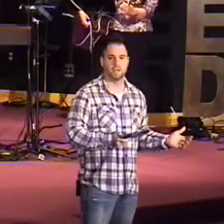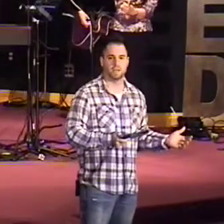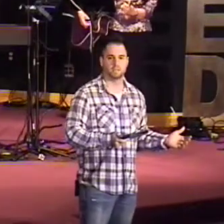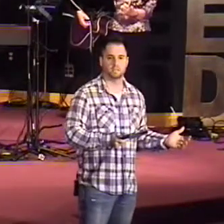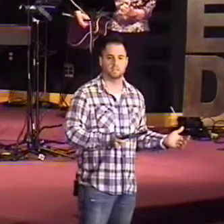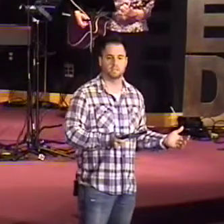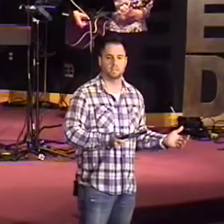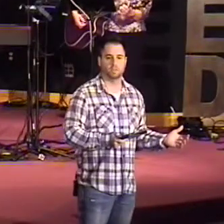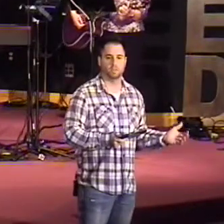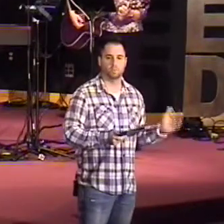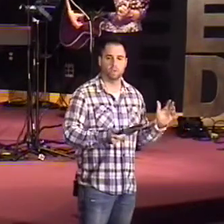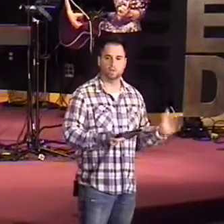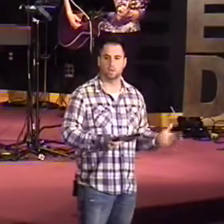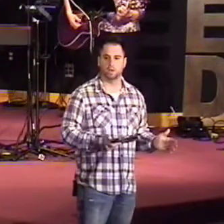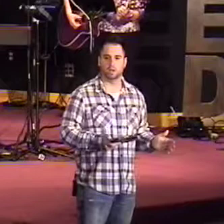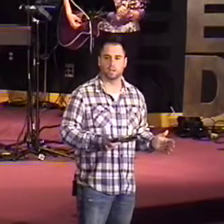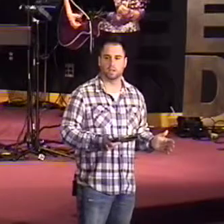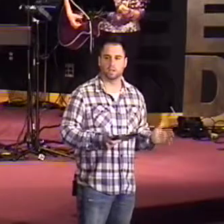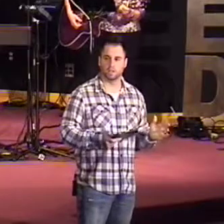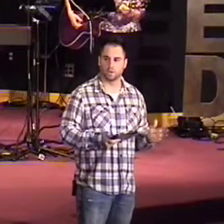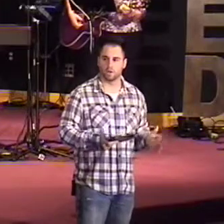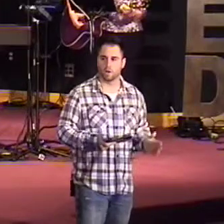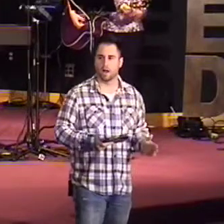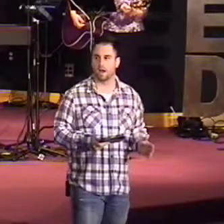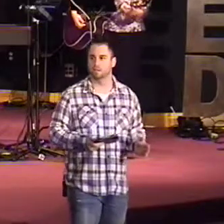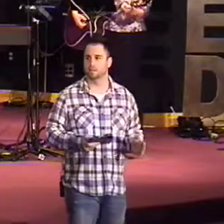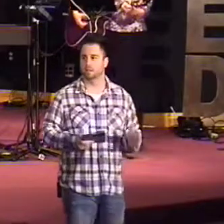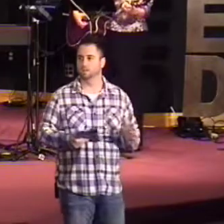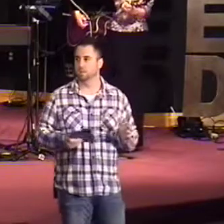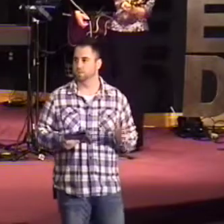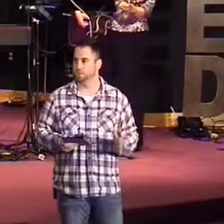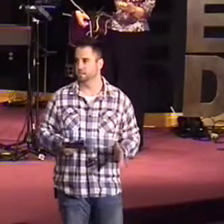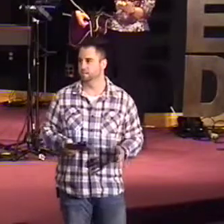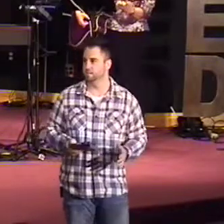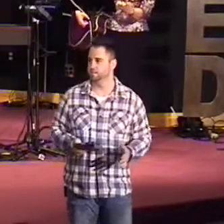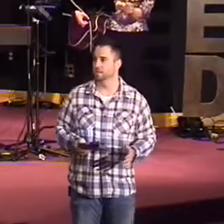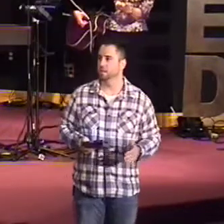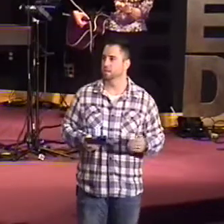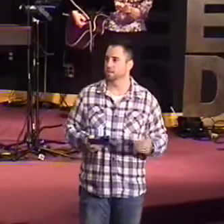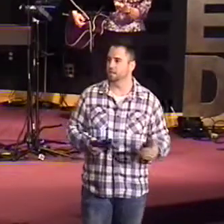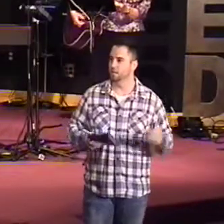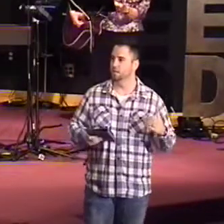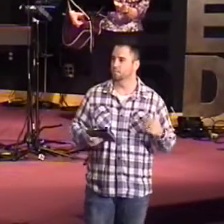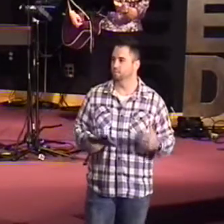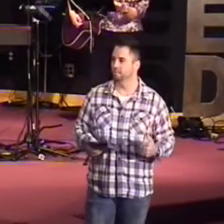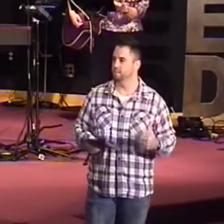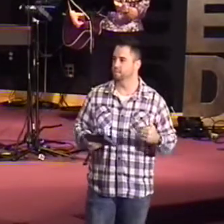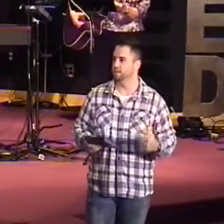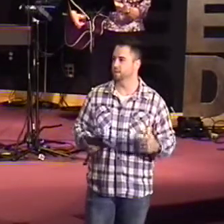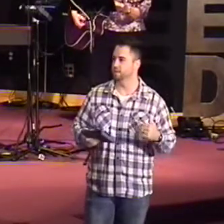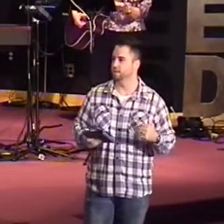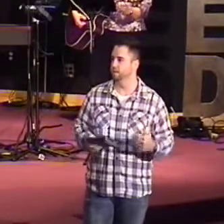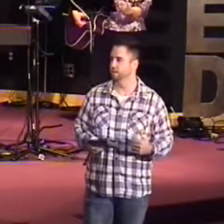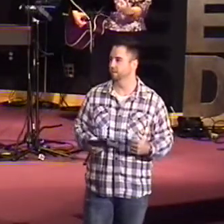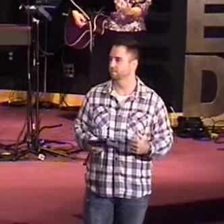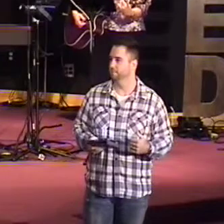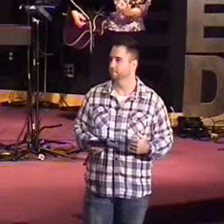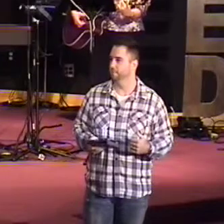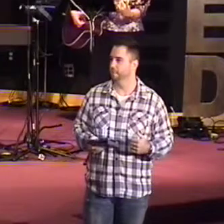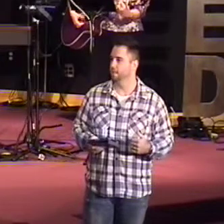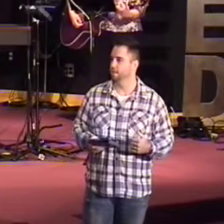from our past. When we look and turn our eyes upon Jesus, he brings us